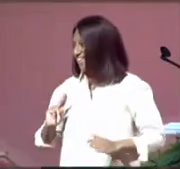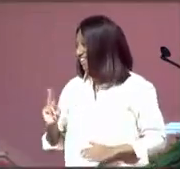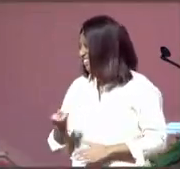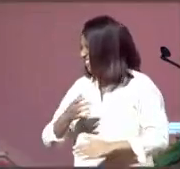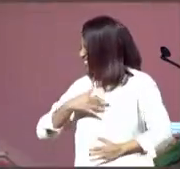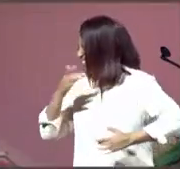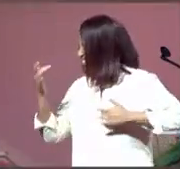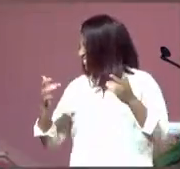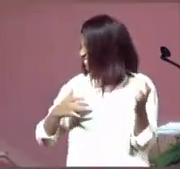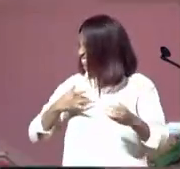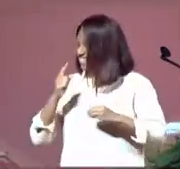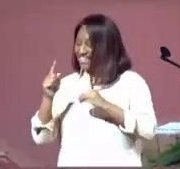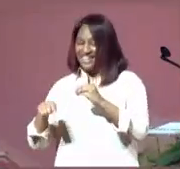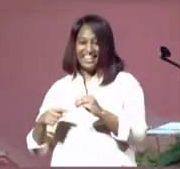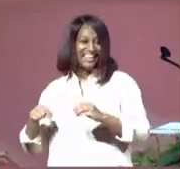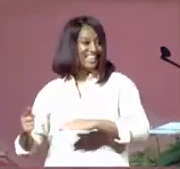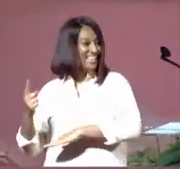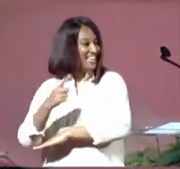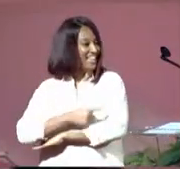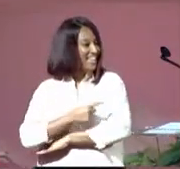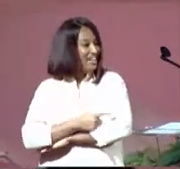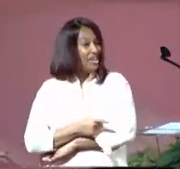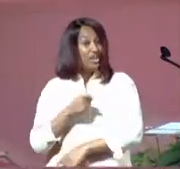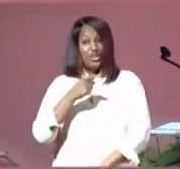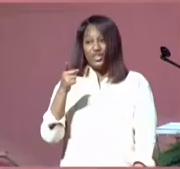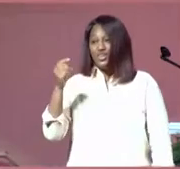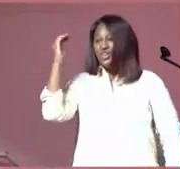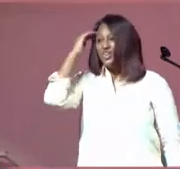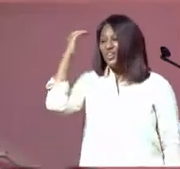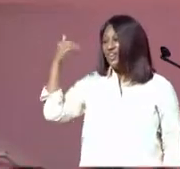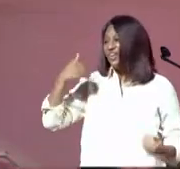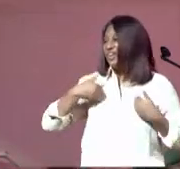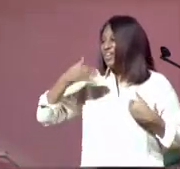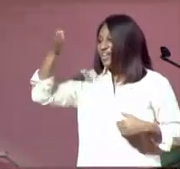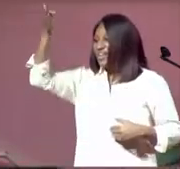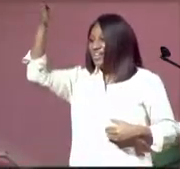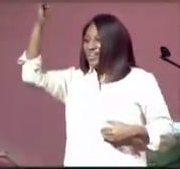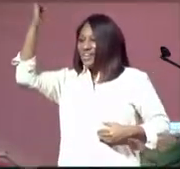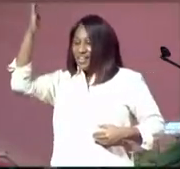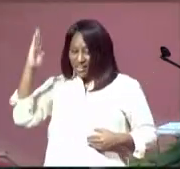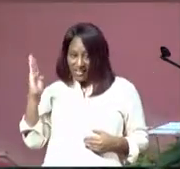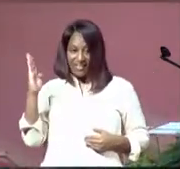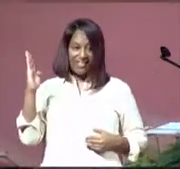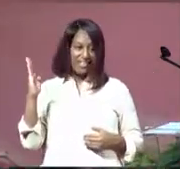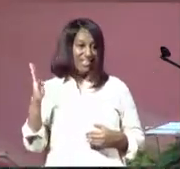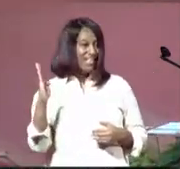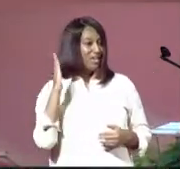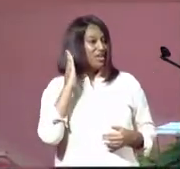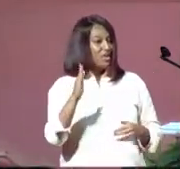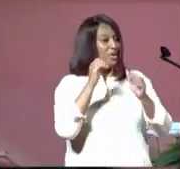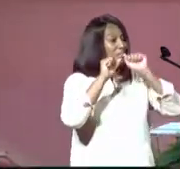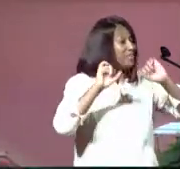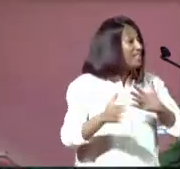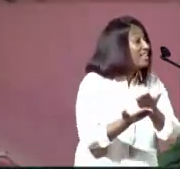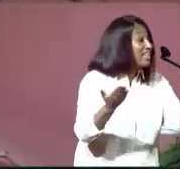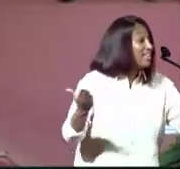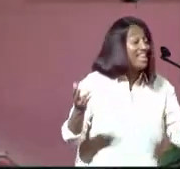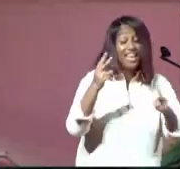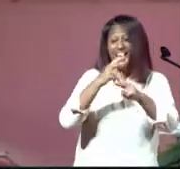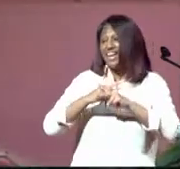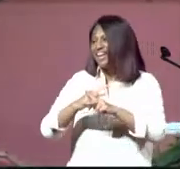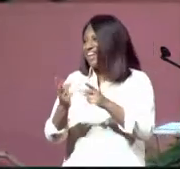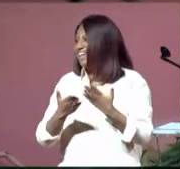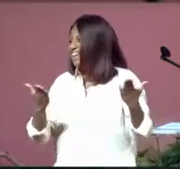be glad. And it, does anybody know that you have a God who's in the business of blessing you, of keeping